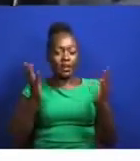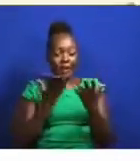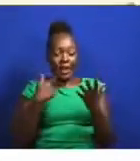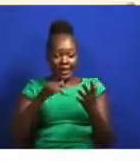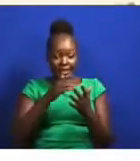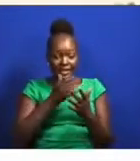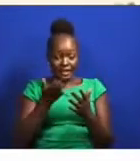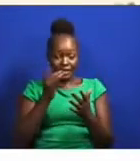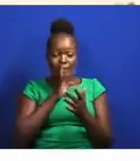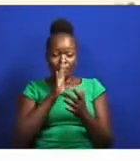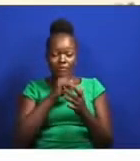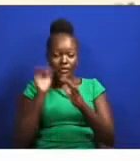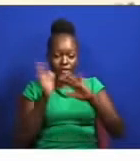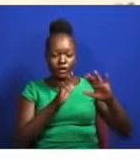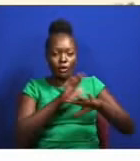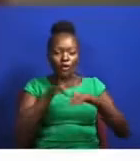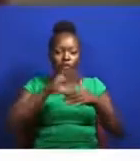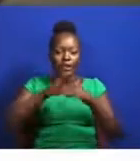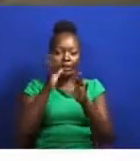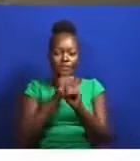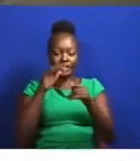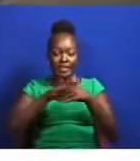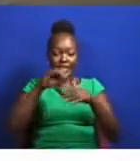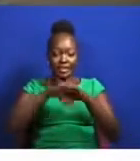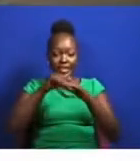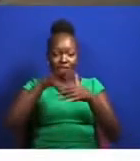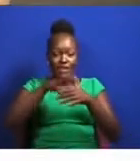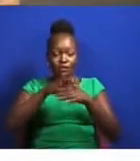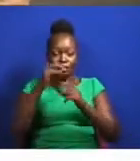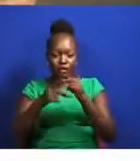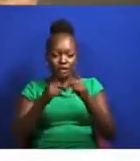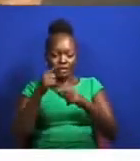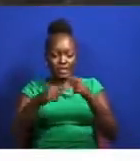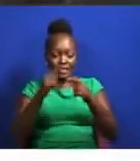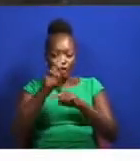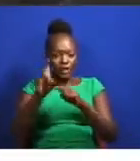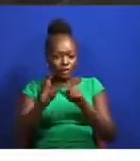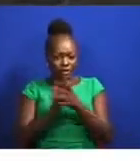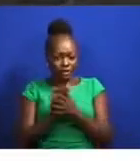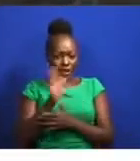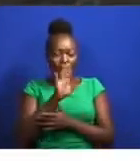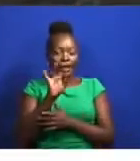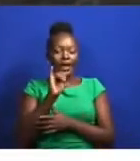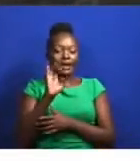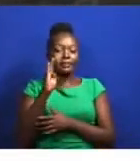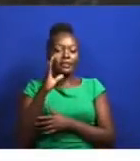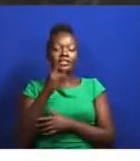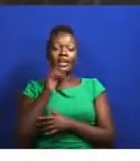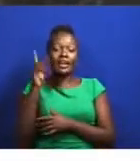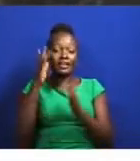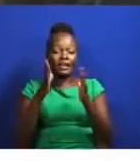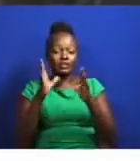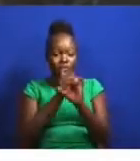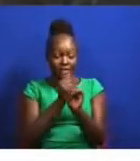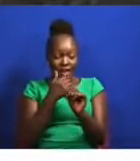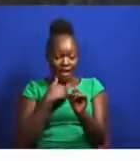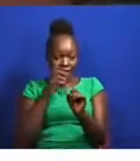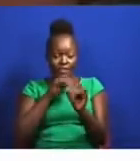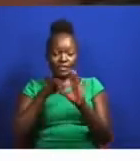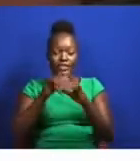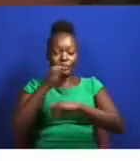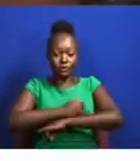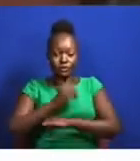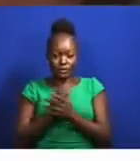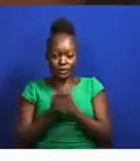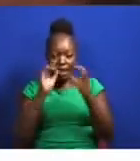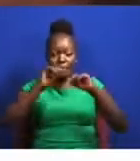to be. On voter confidence in the electoral process question, the IEBC chair said Kenyans have confidence in the